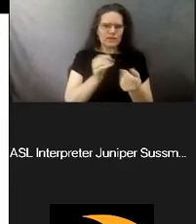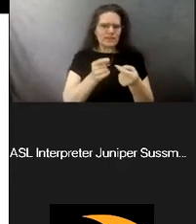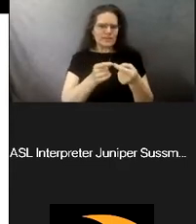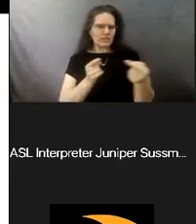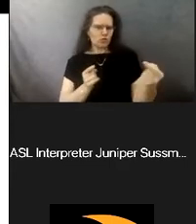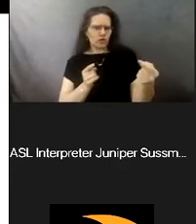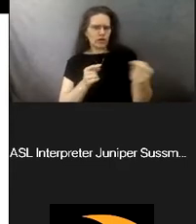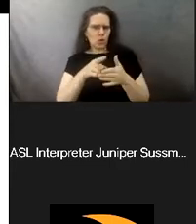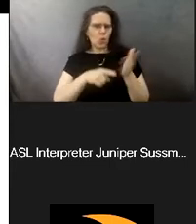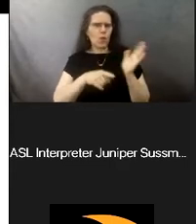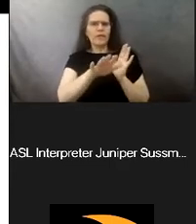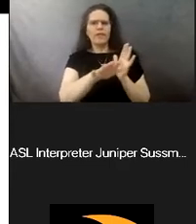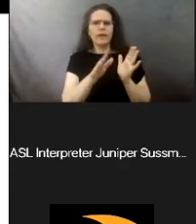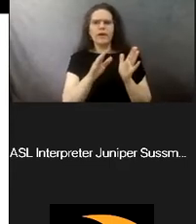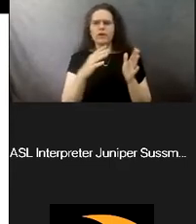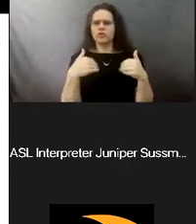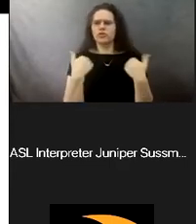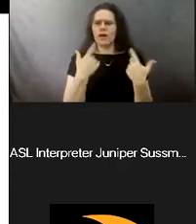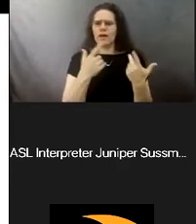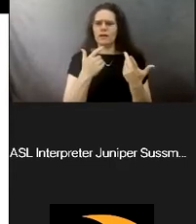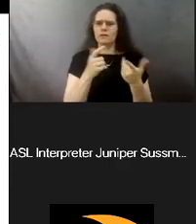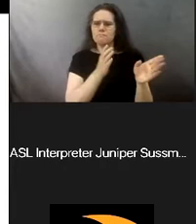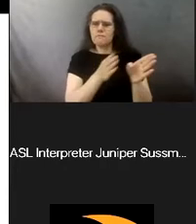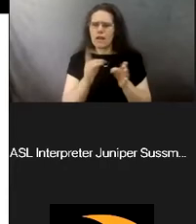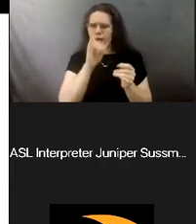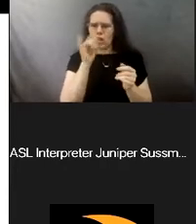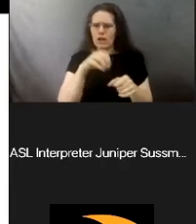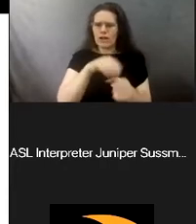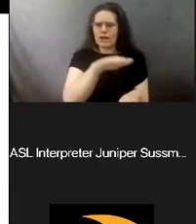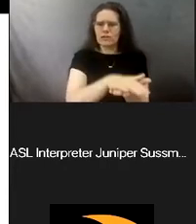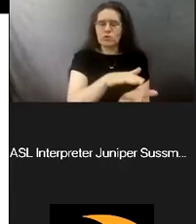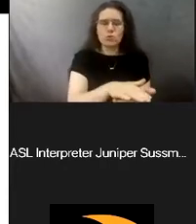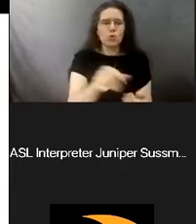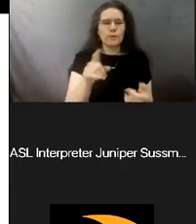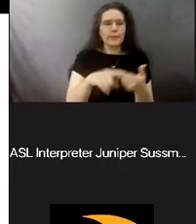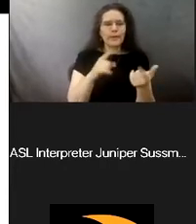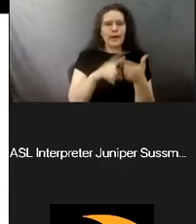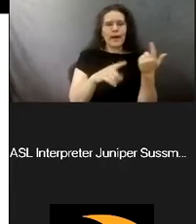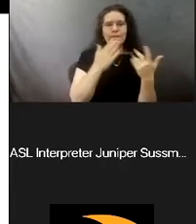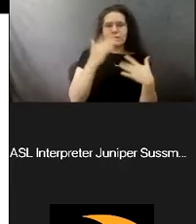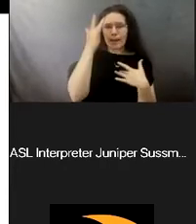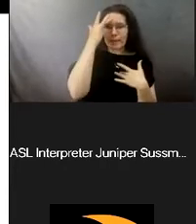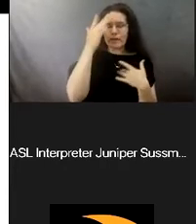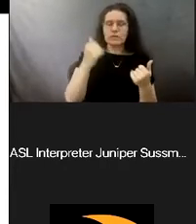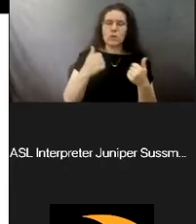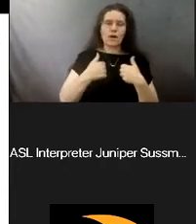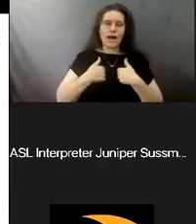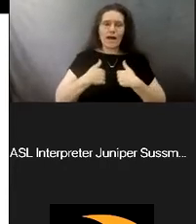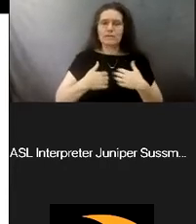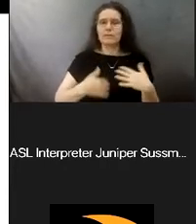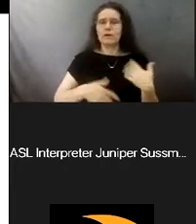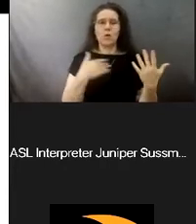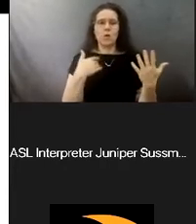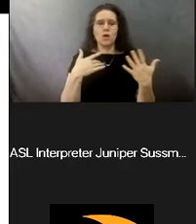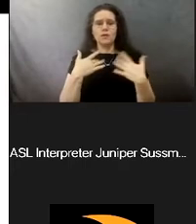like at school. So whether it's for diabetes, asthma, seizures, depression, anxiety, we have to remember that it could be a physical need that